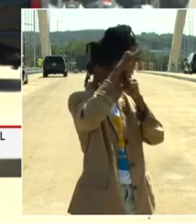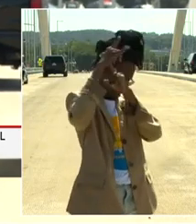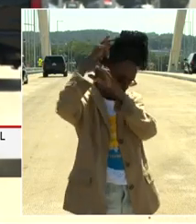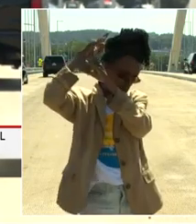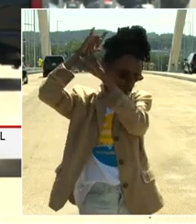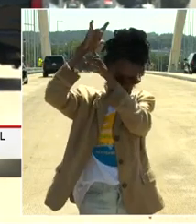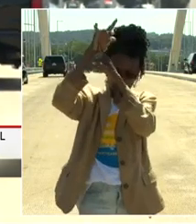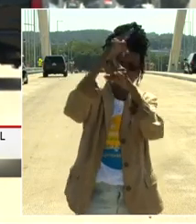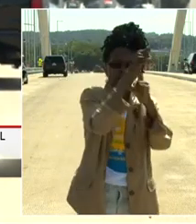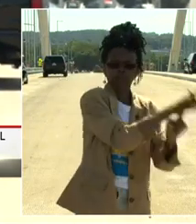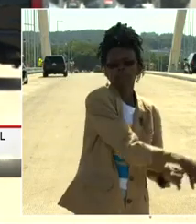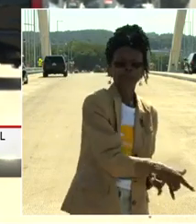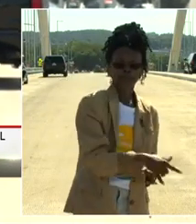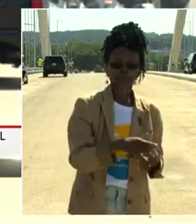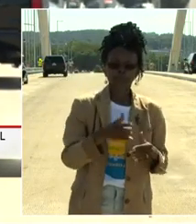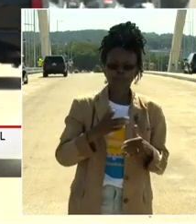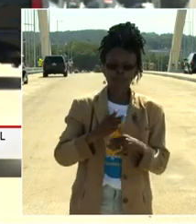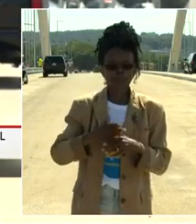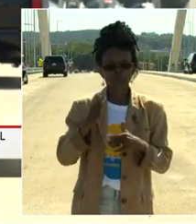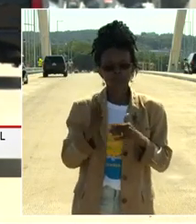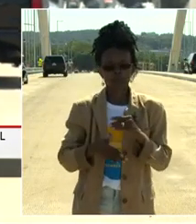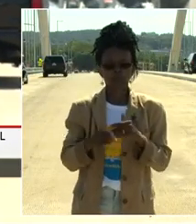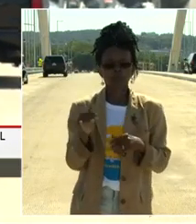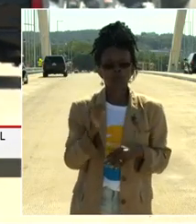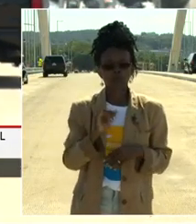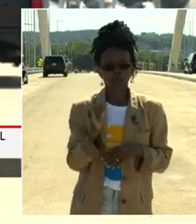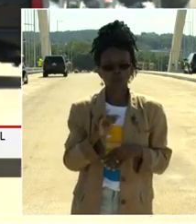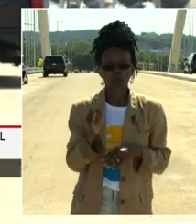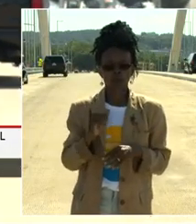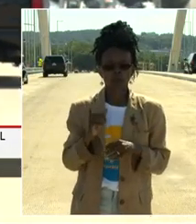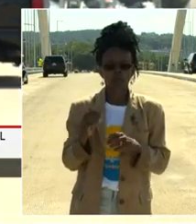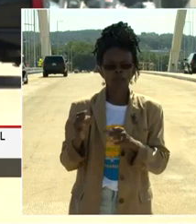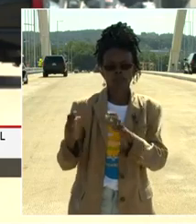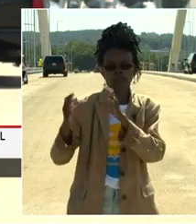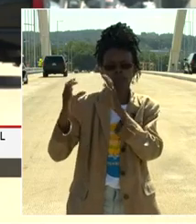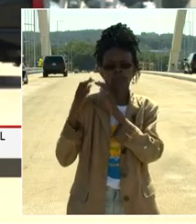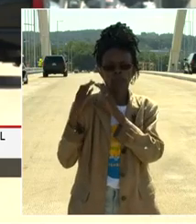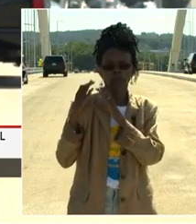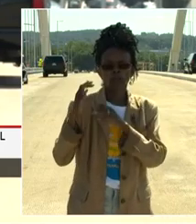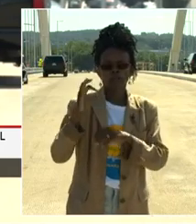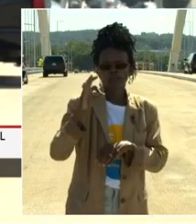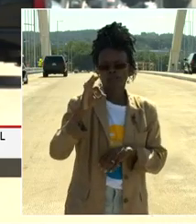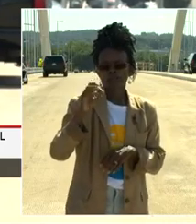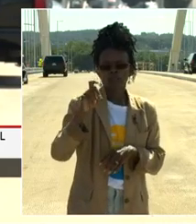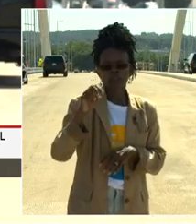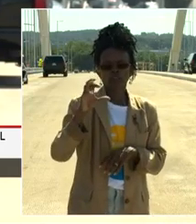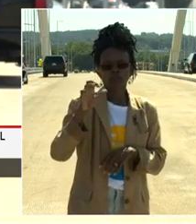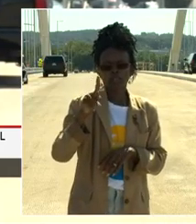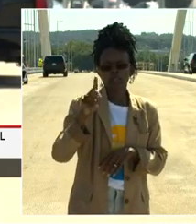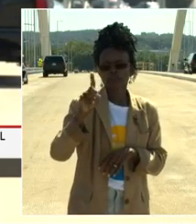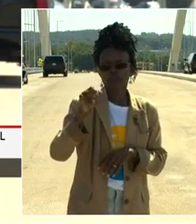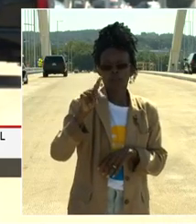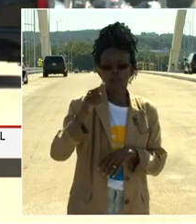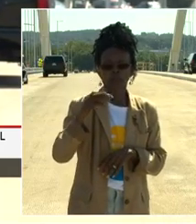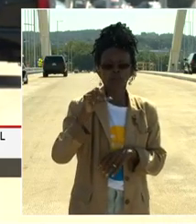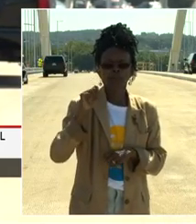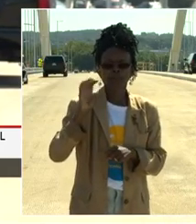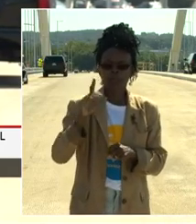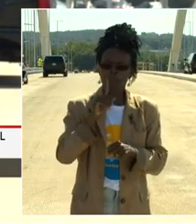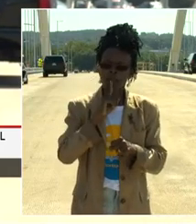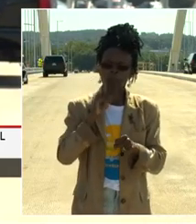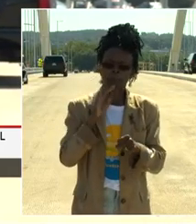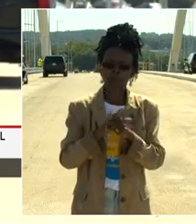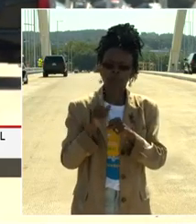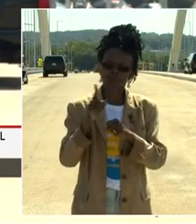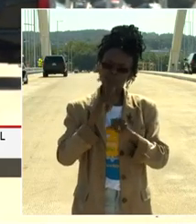the bridge project, but in also carrying on what Frederick Douglass stood for by fighting for the same rights for Washingtonians as every